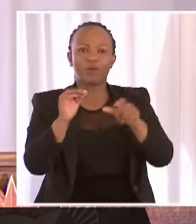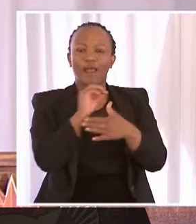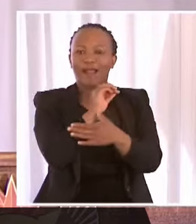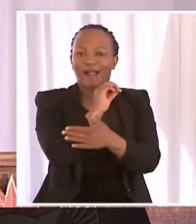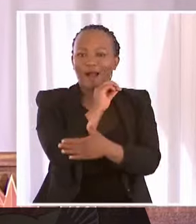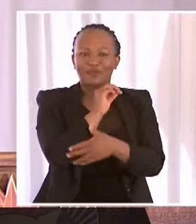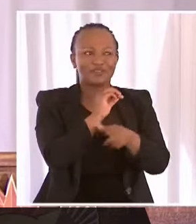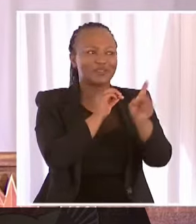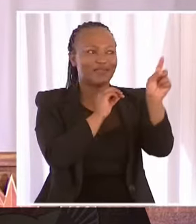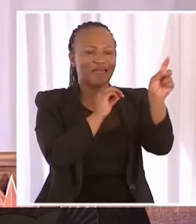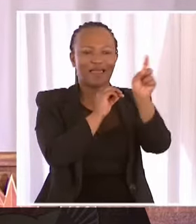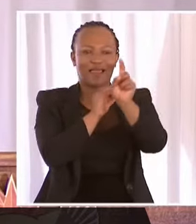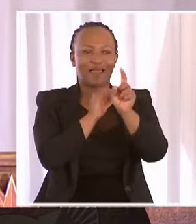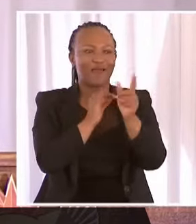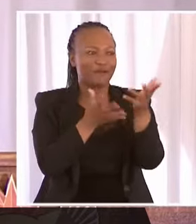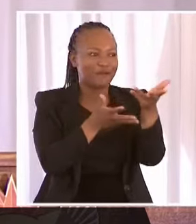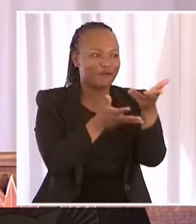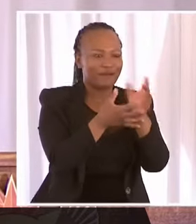excellence.